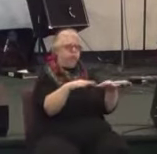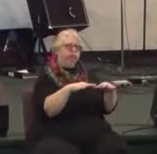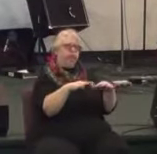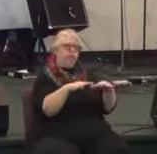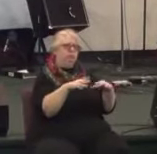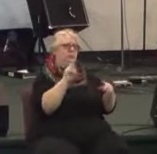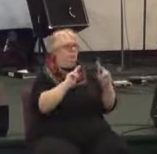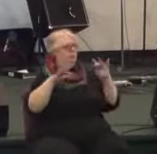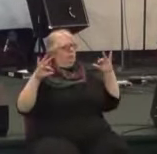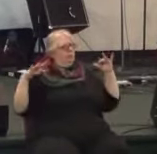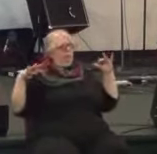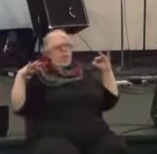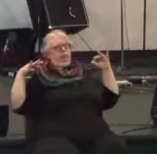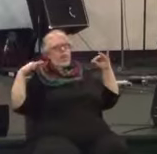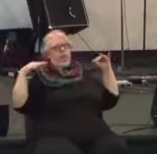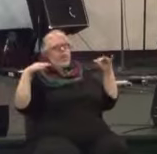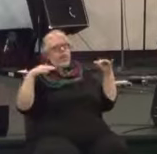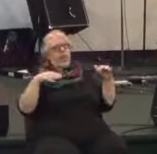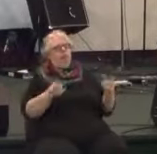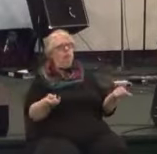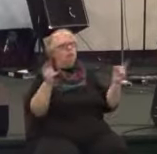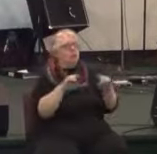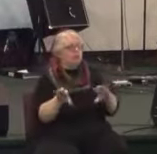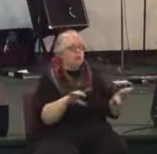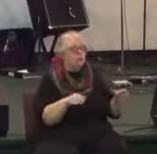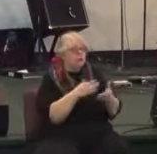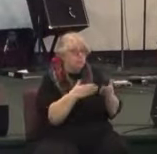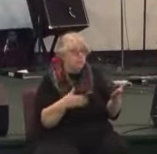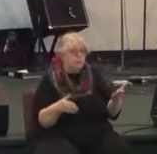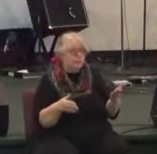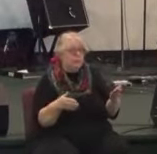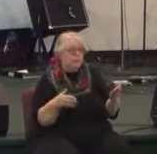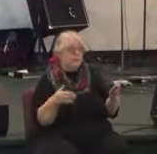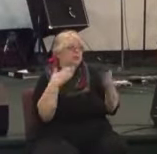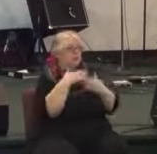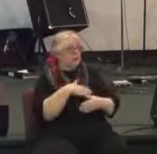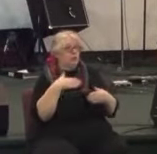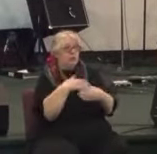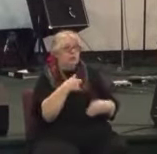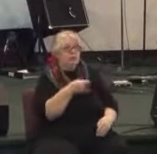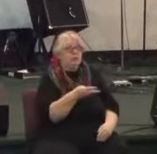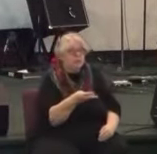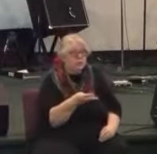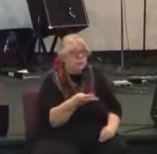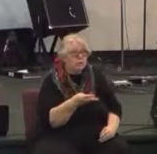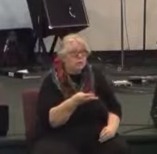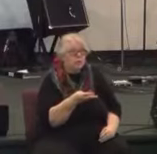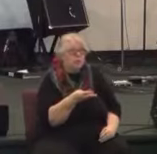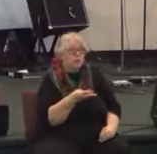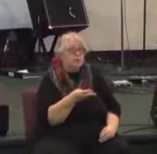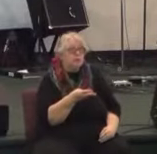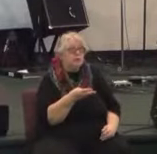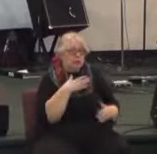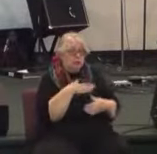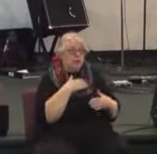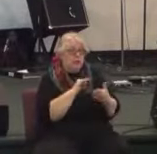crowd. And boy, when you do something and it's pleasing a few, why not please the whole bunch? So they pick